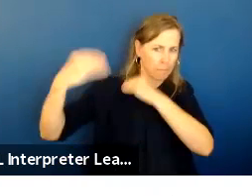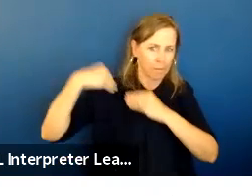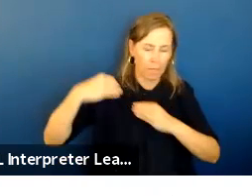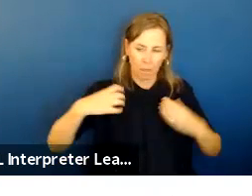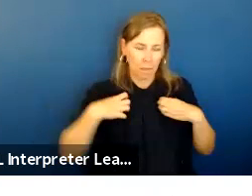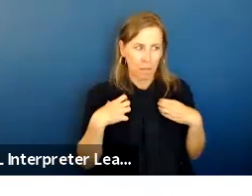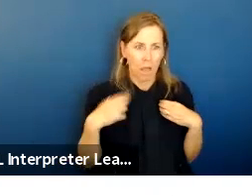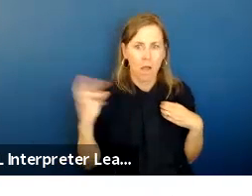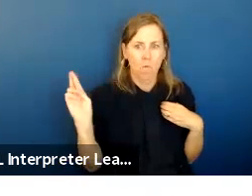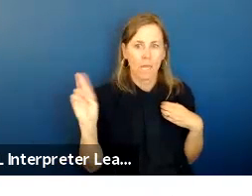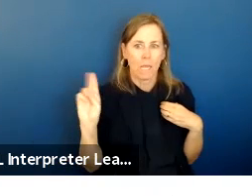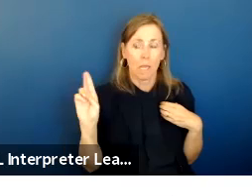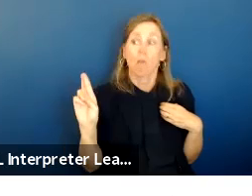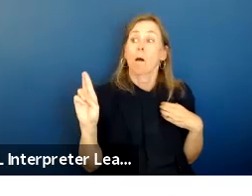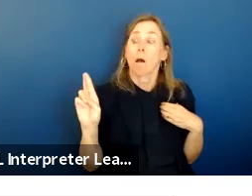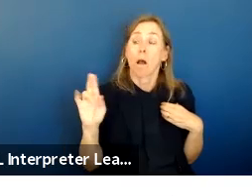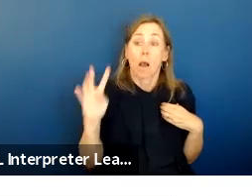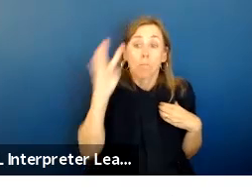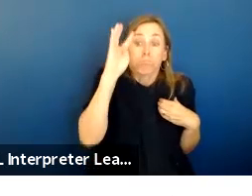happens, you'll be well prepared.